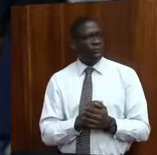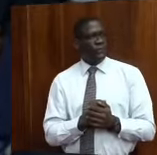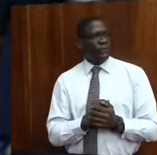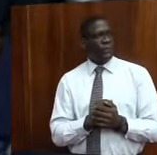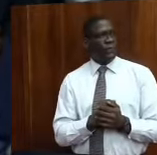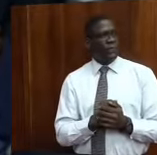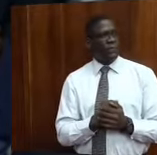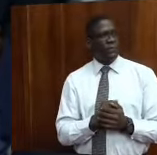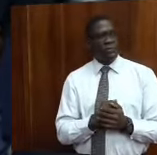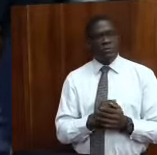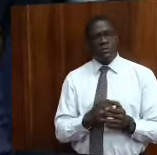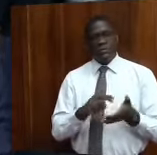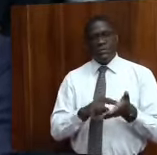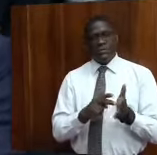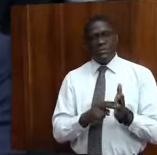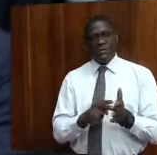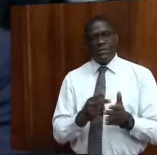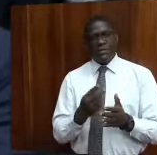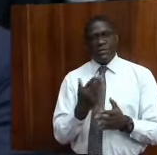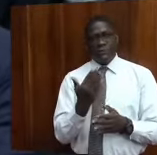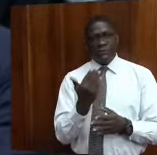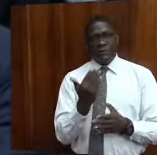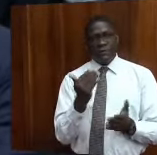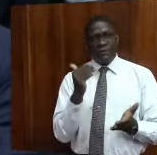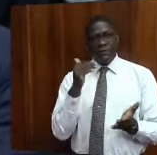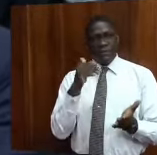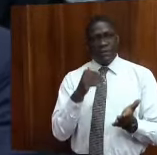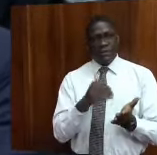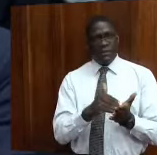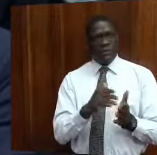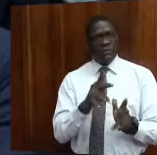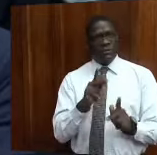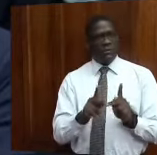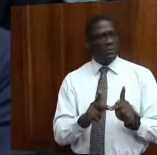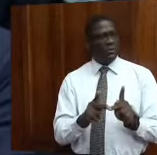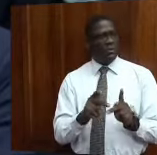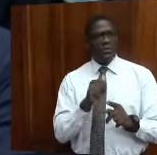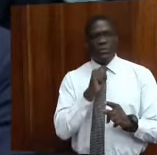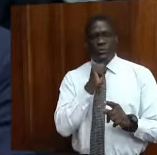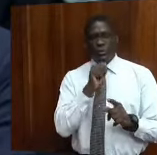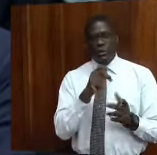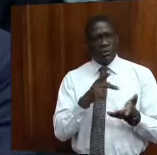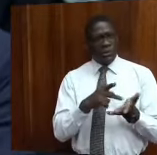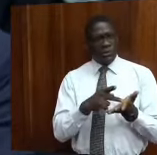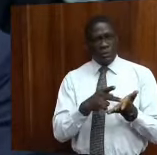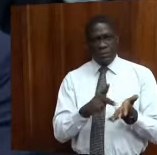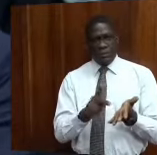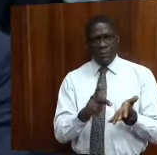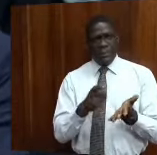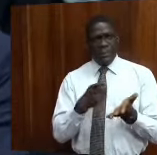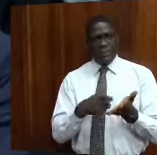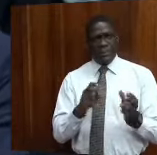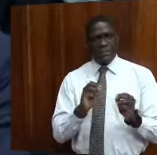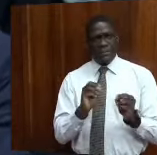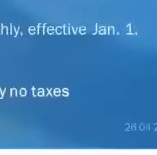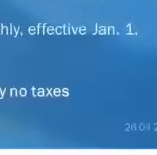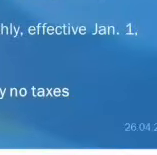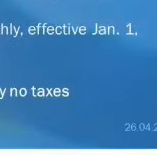additional 15,000 people in the public and private sectors will no longer be paying income tax.